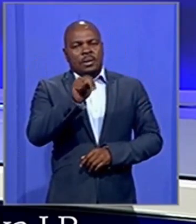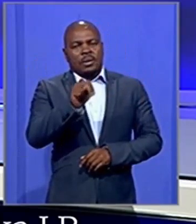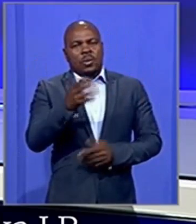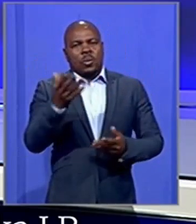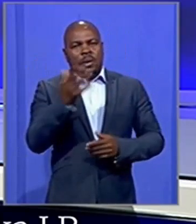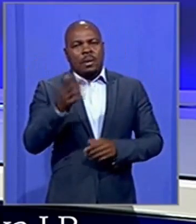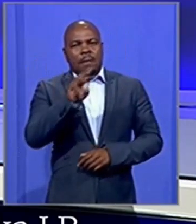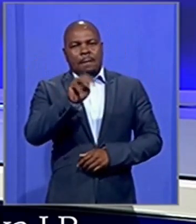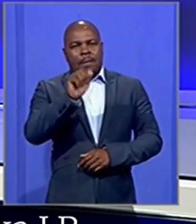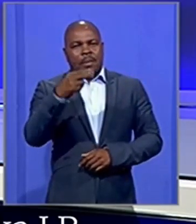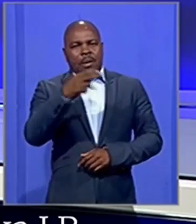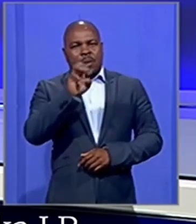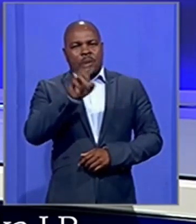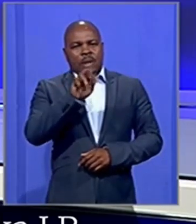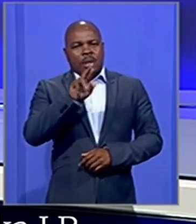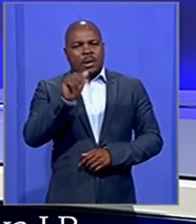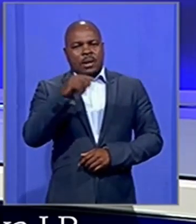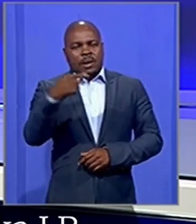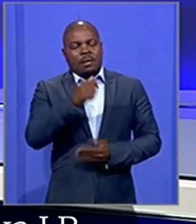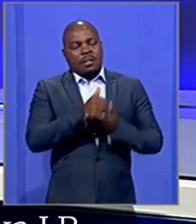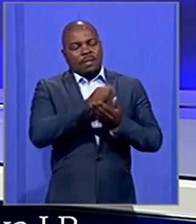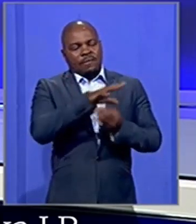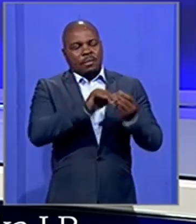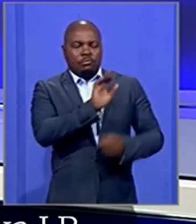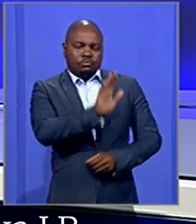mahwelereng go homotša balapa.